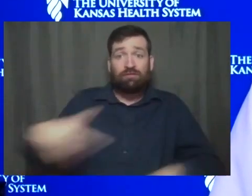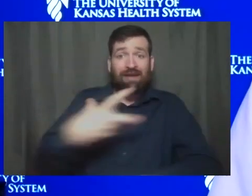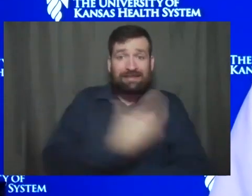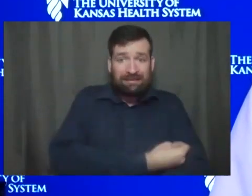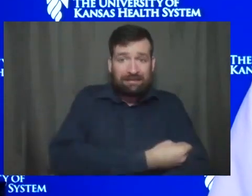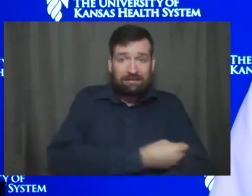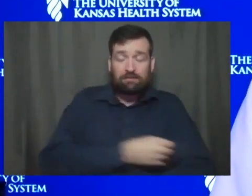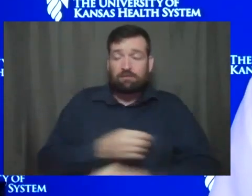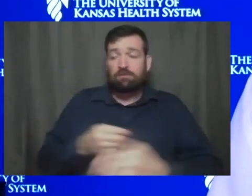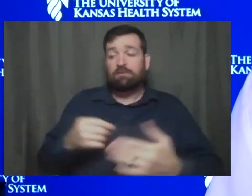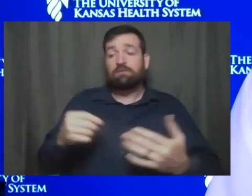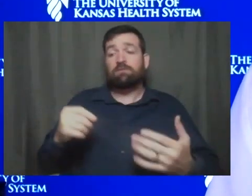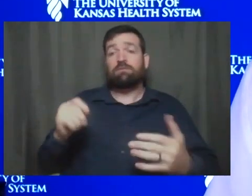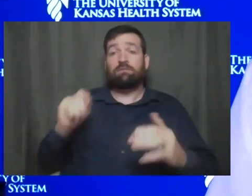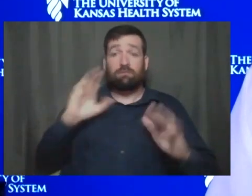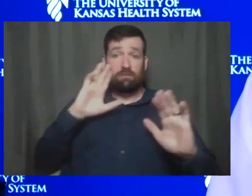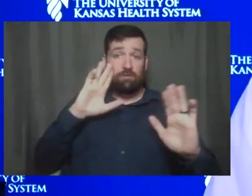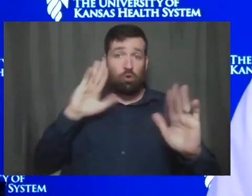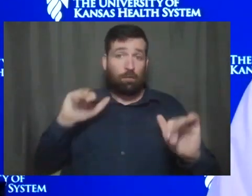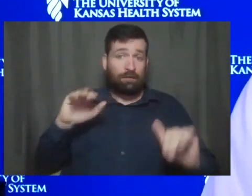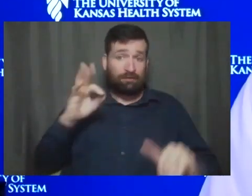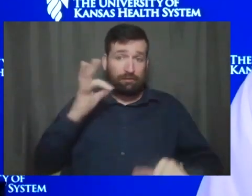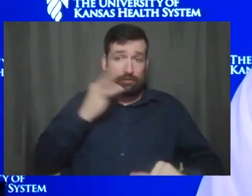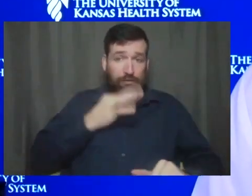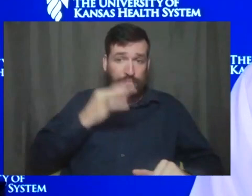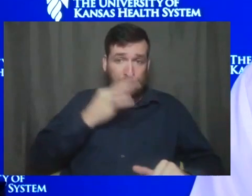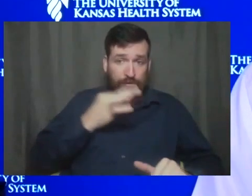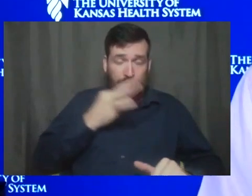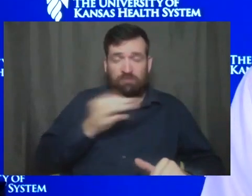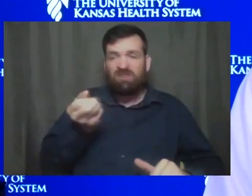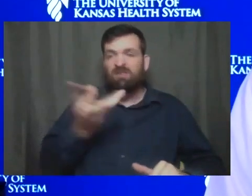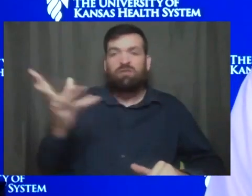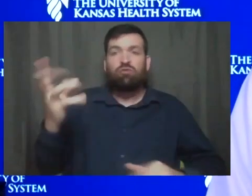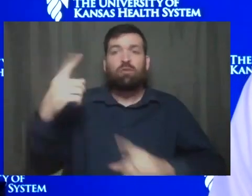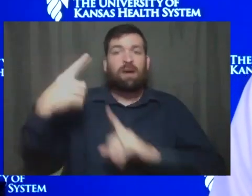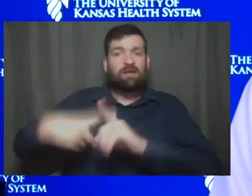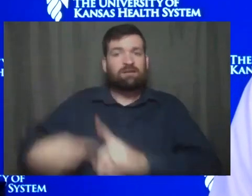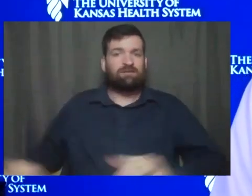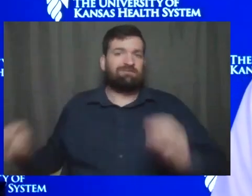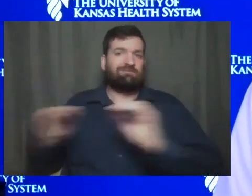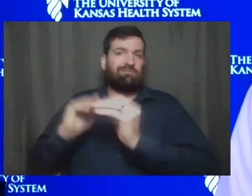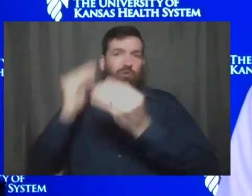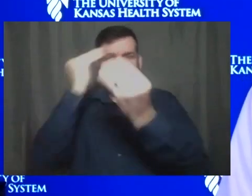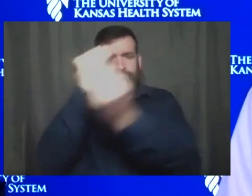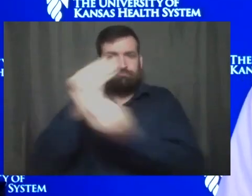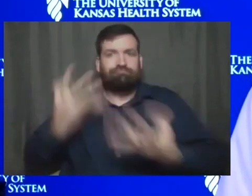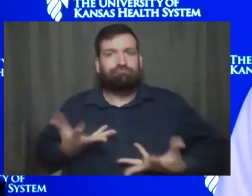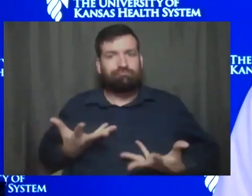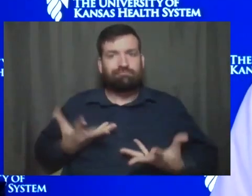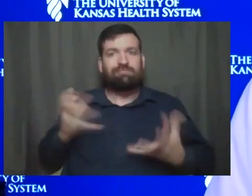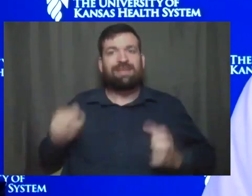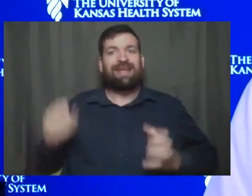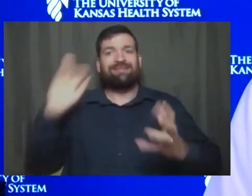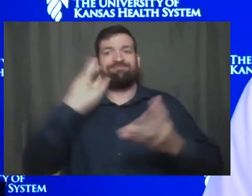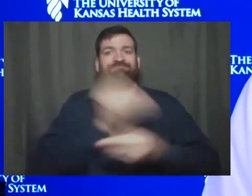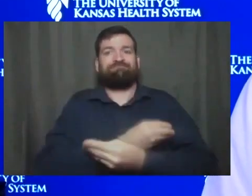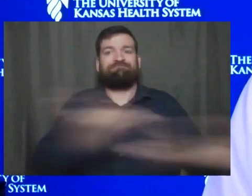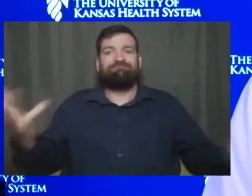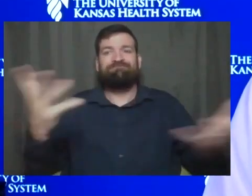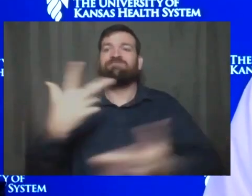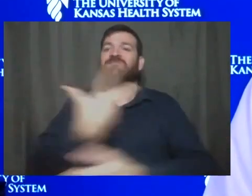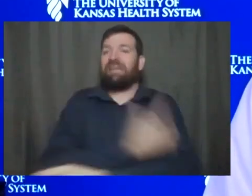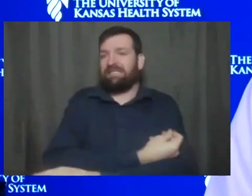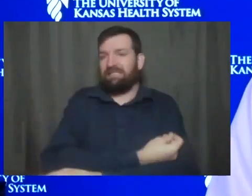that sometime soon within the next couple months we'll have a little bit more information and be able to get those children vaccinated